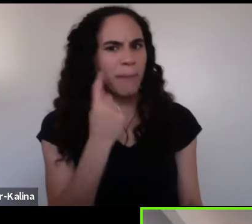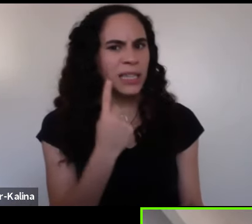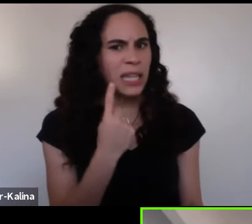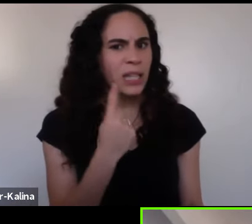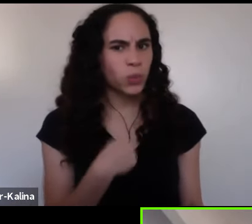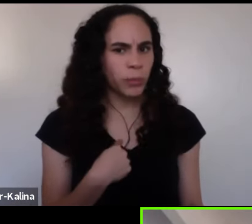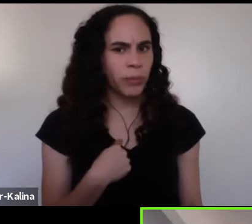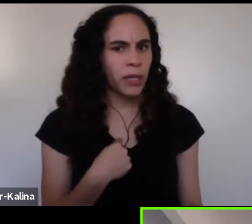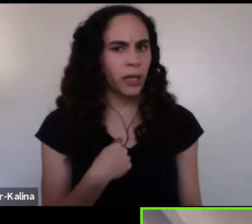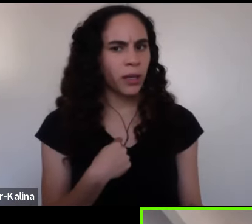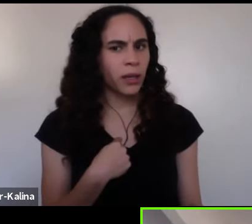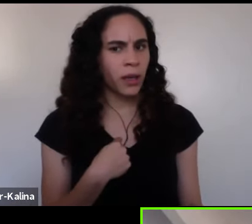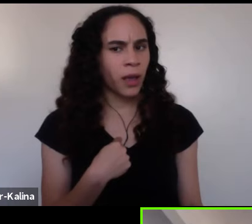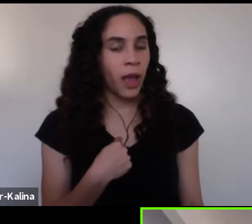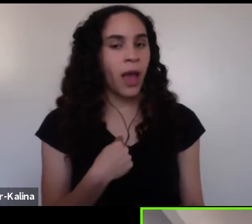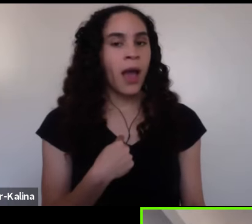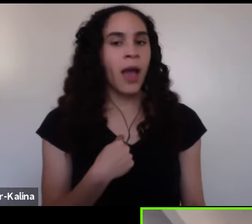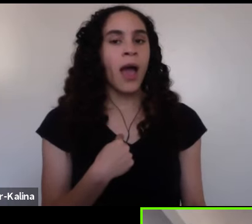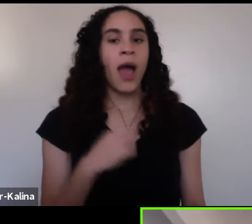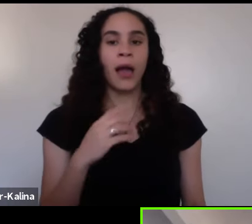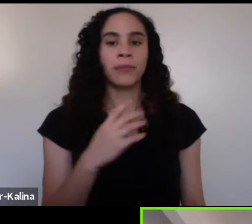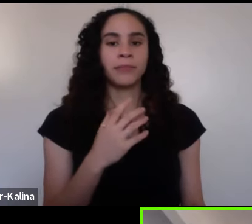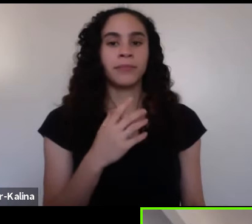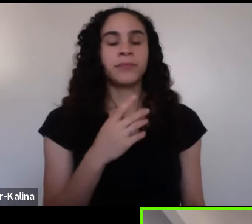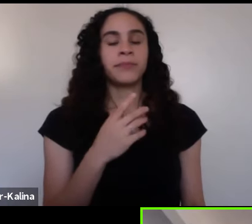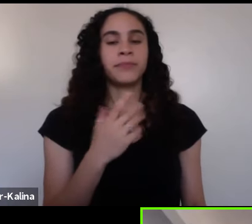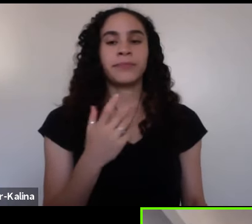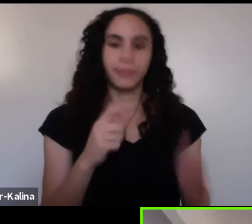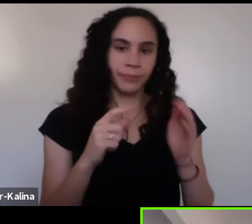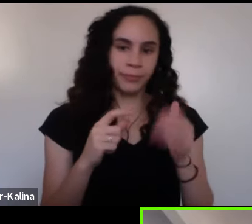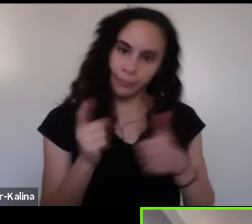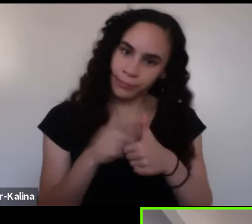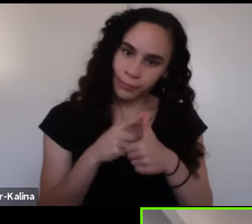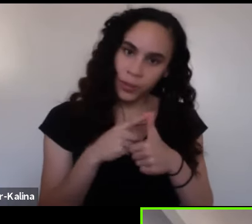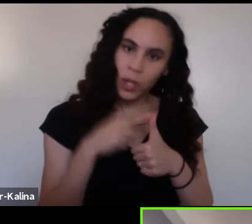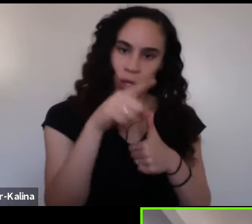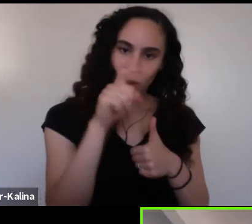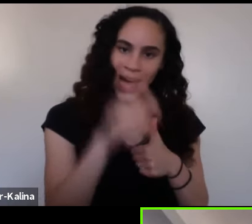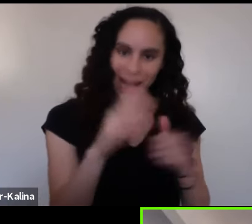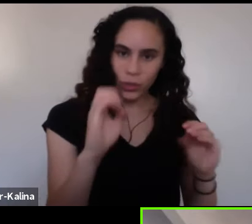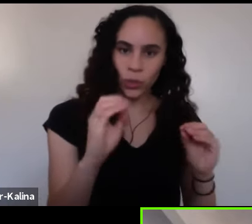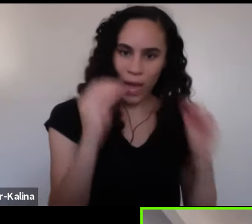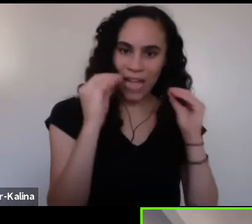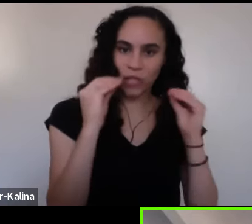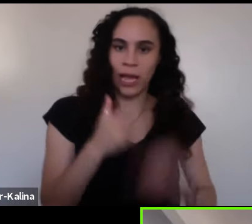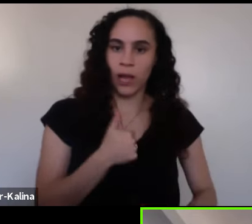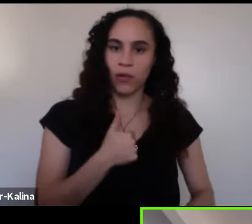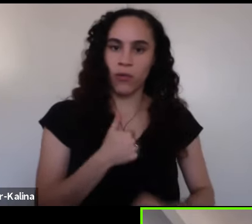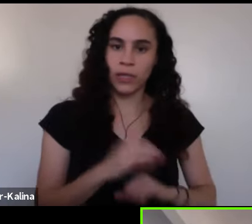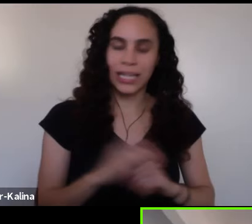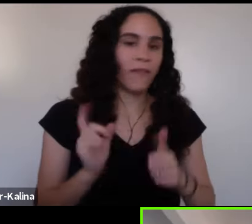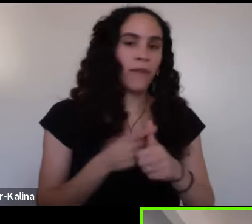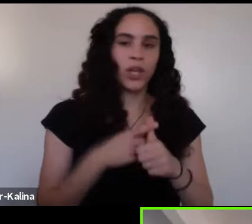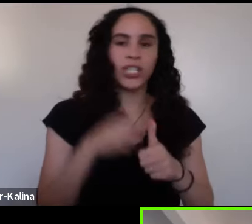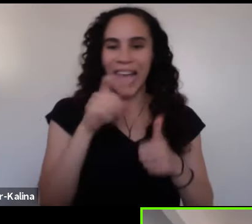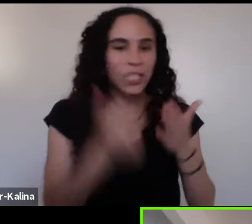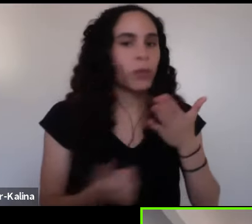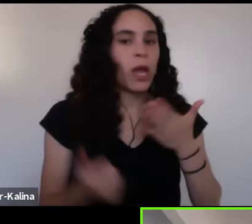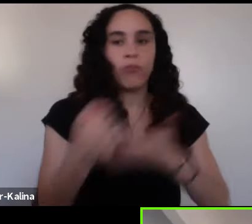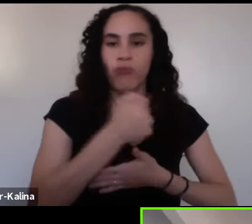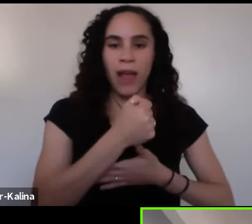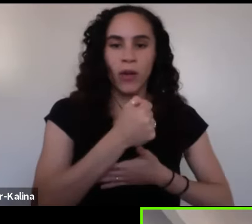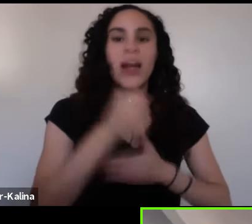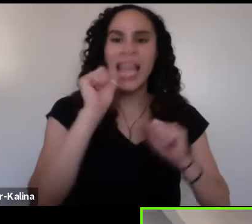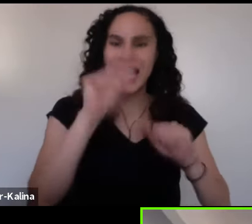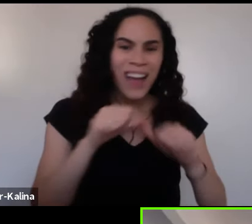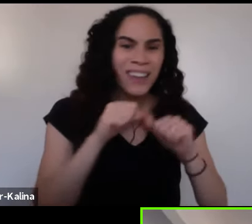allies, again, one, you need to educate yourself first. I think that needs to be a priority, and it can be ongoing, and it is a